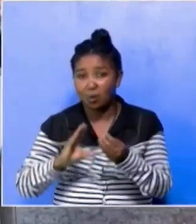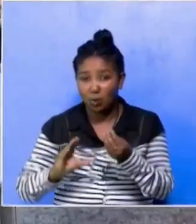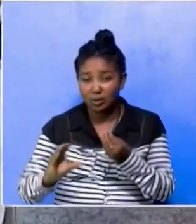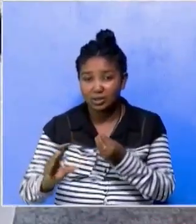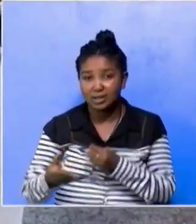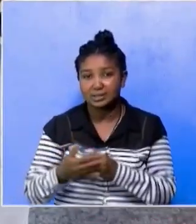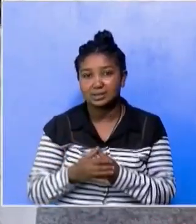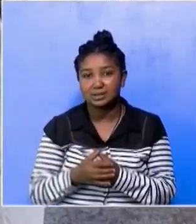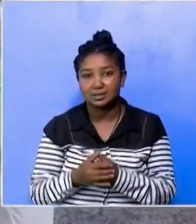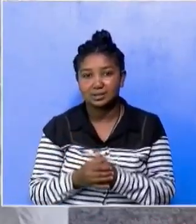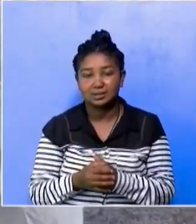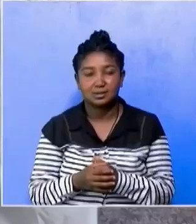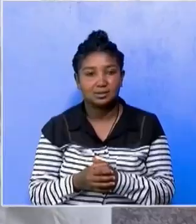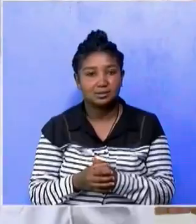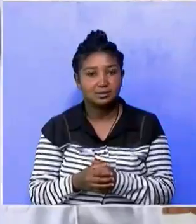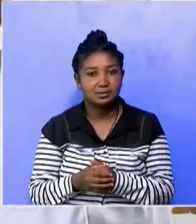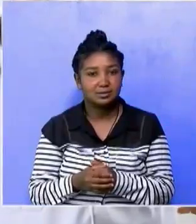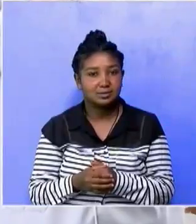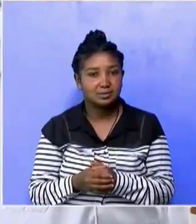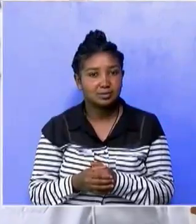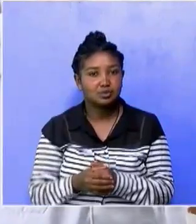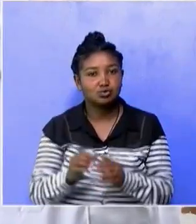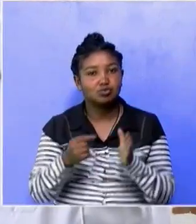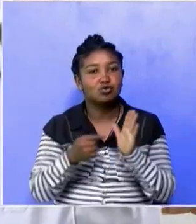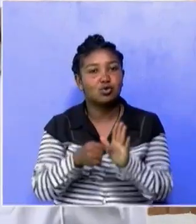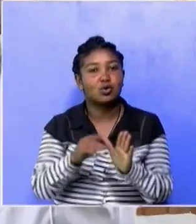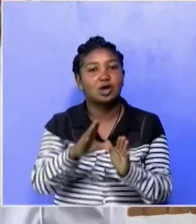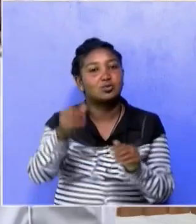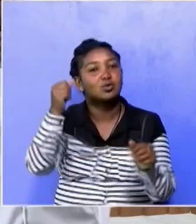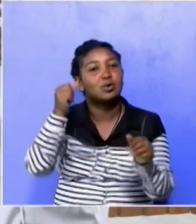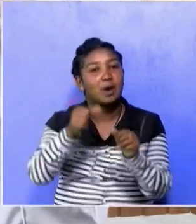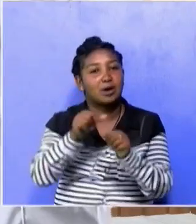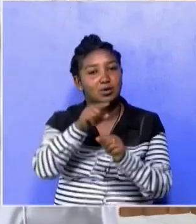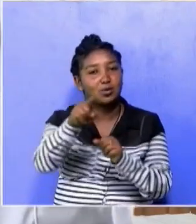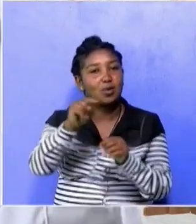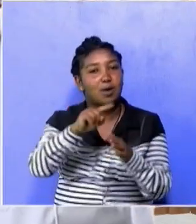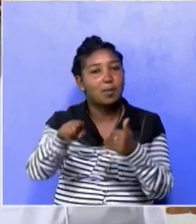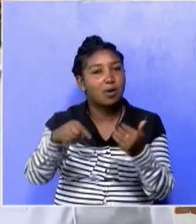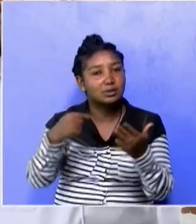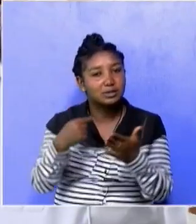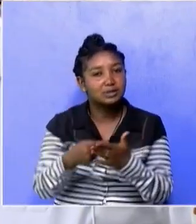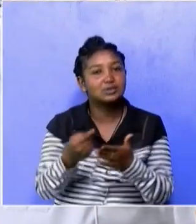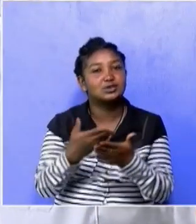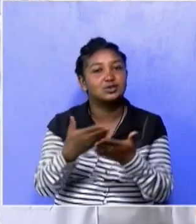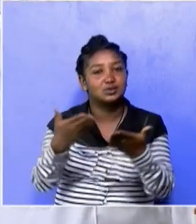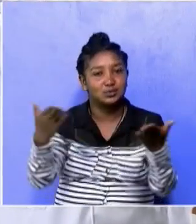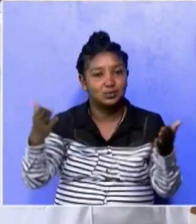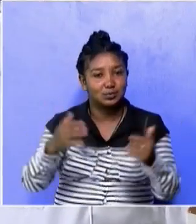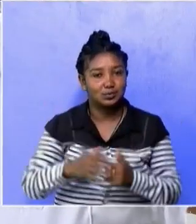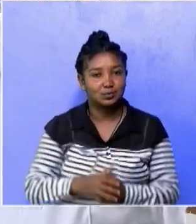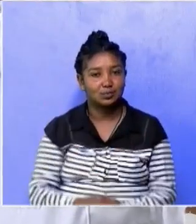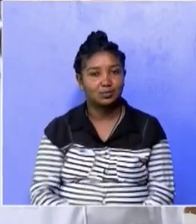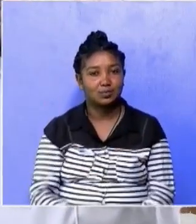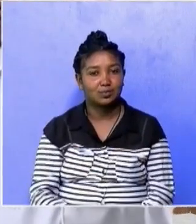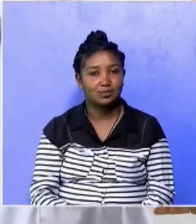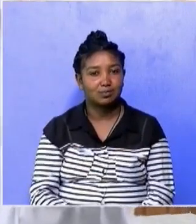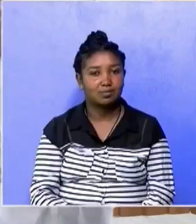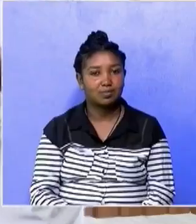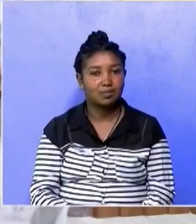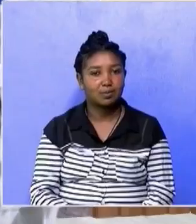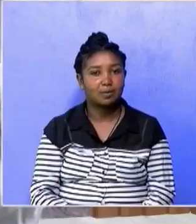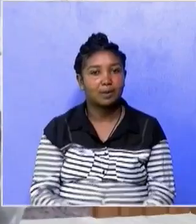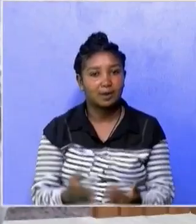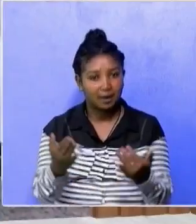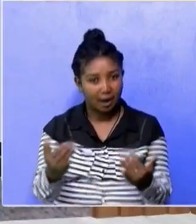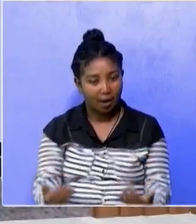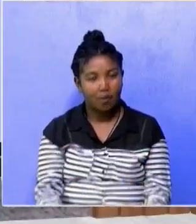contexts, just to show you and to remind you about these issues. Good.